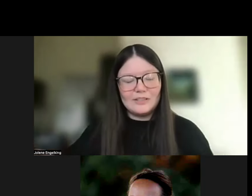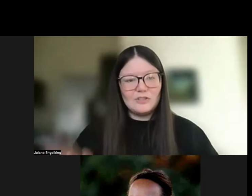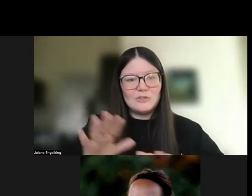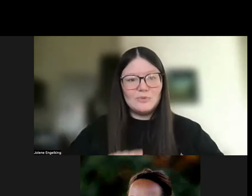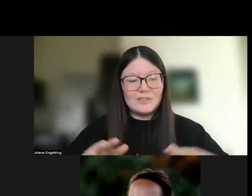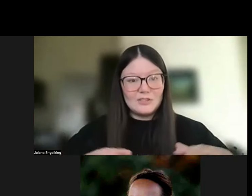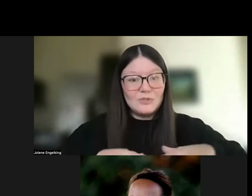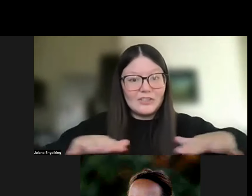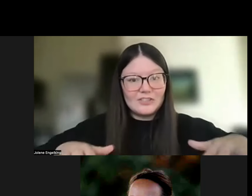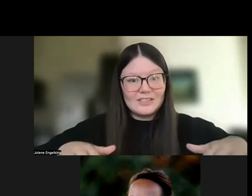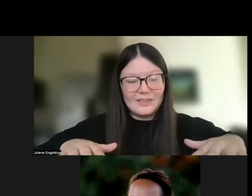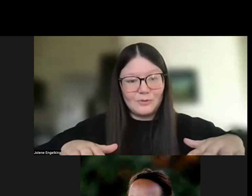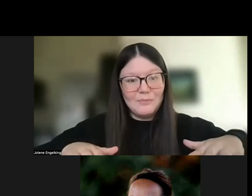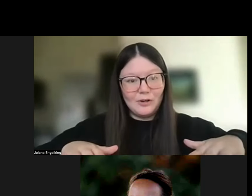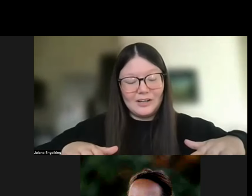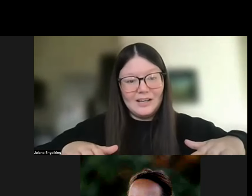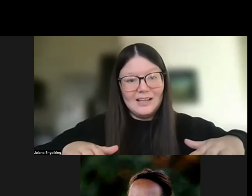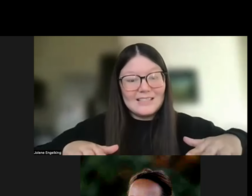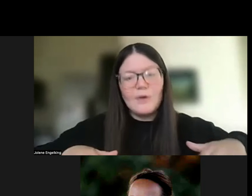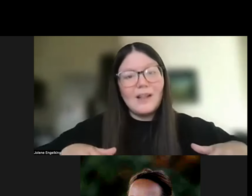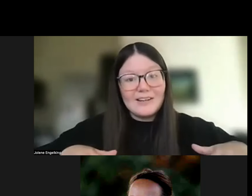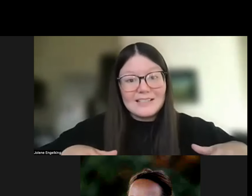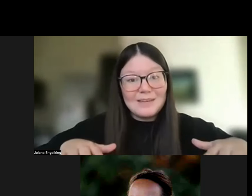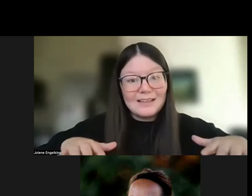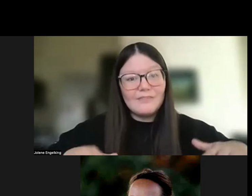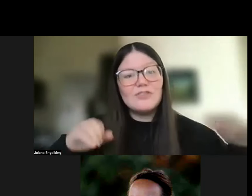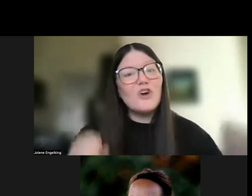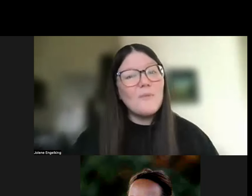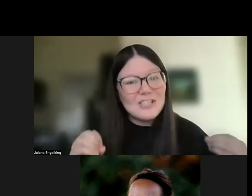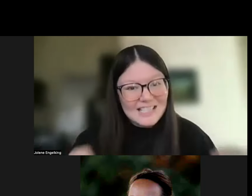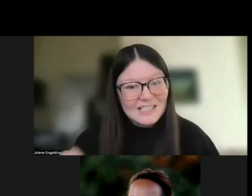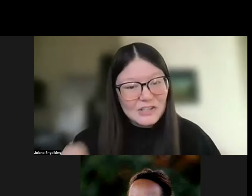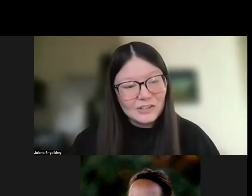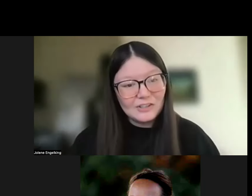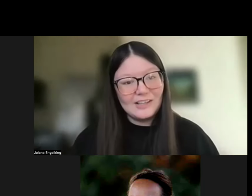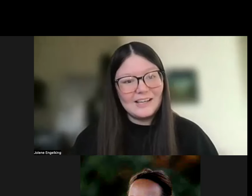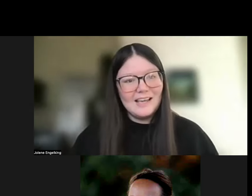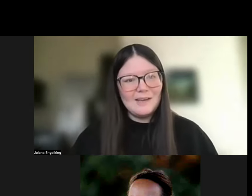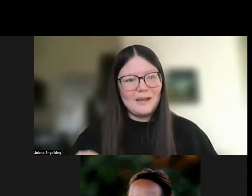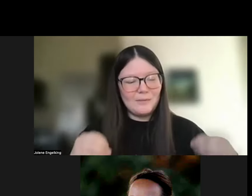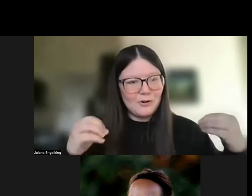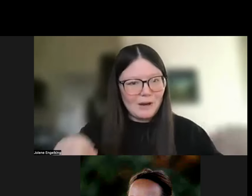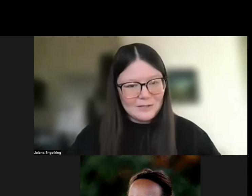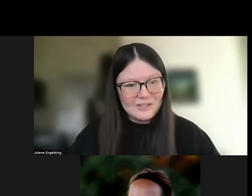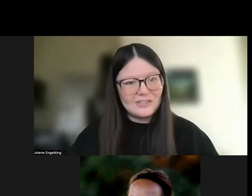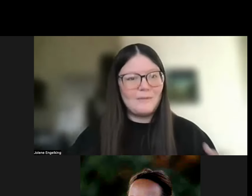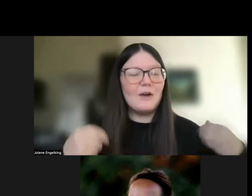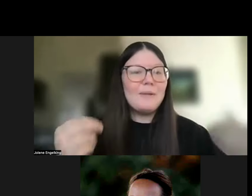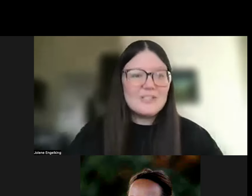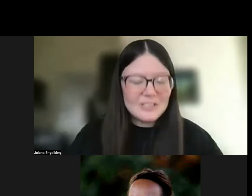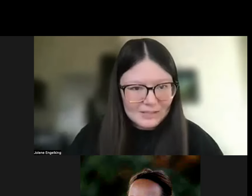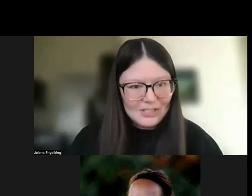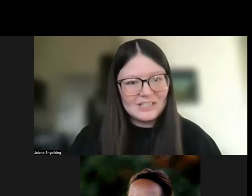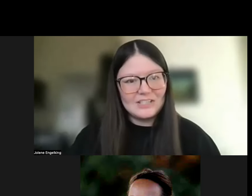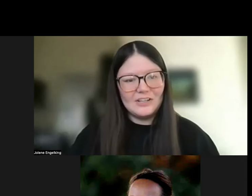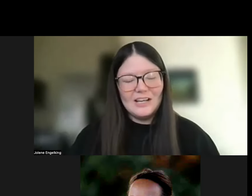really do the due diligence to set the framework? Because that will honestly make life so much easier. Like it'll make our programming so much easier, it'll make our